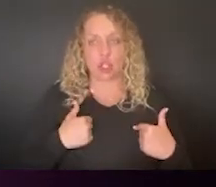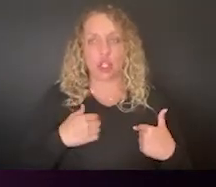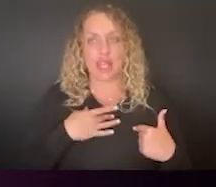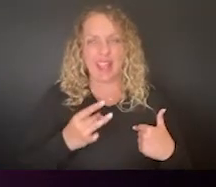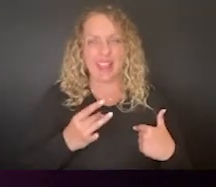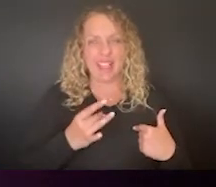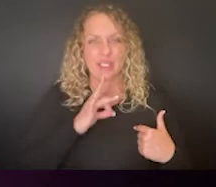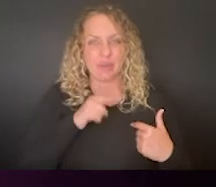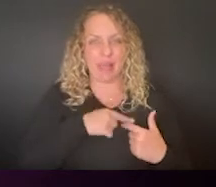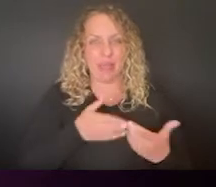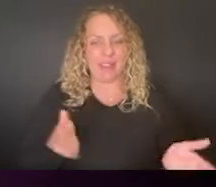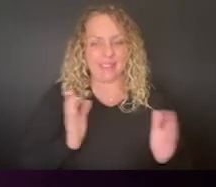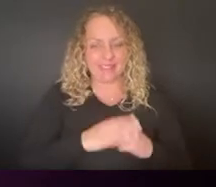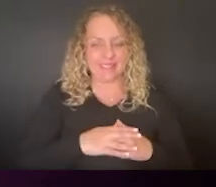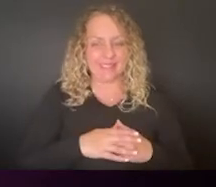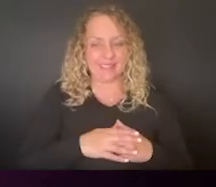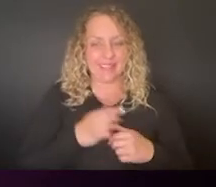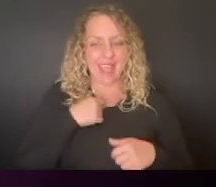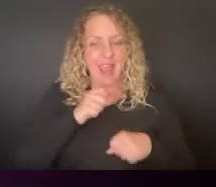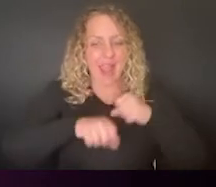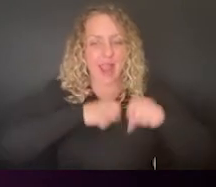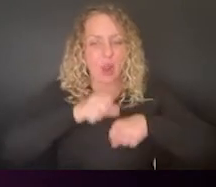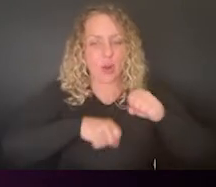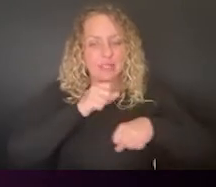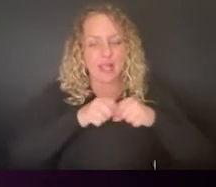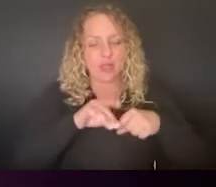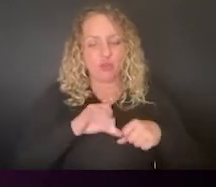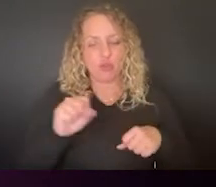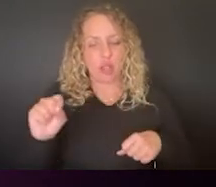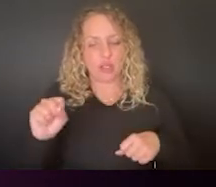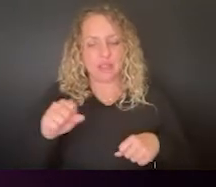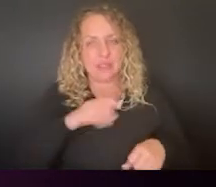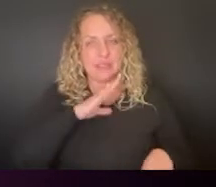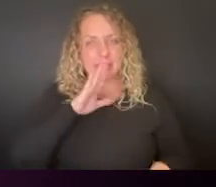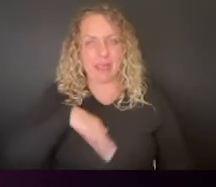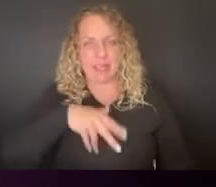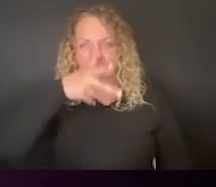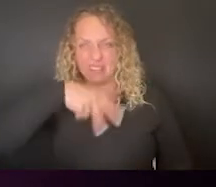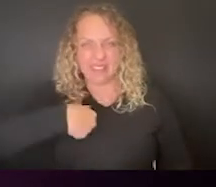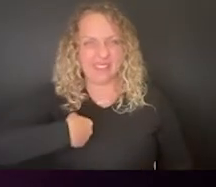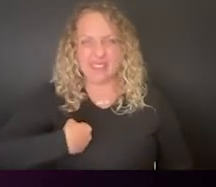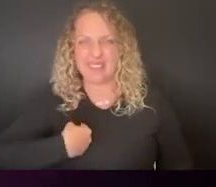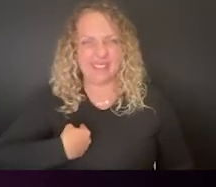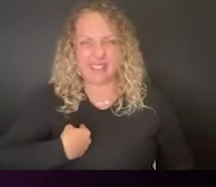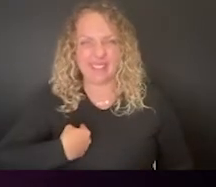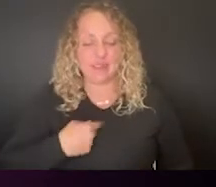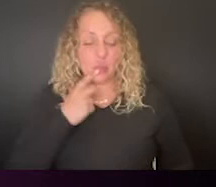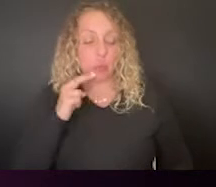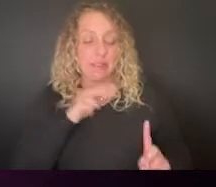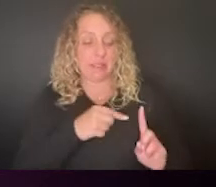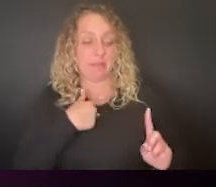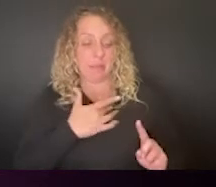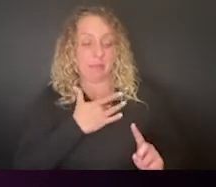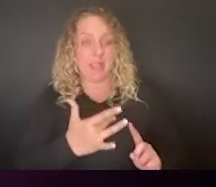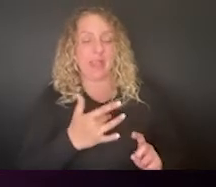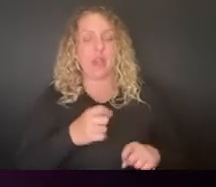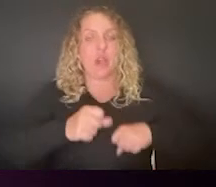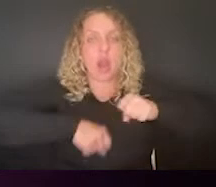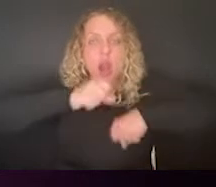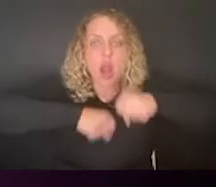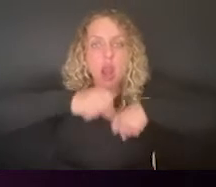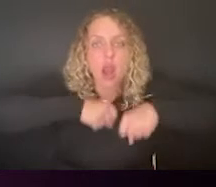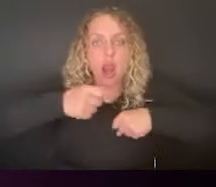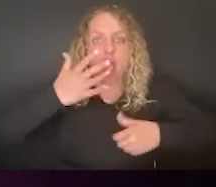little bit better. So I'm an engineer, and I'm a designer, and I like to speak about things, and I